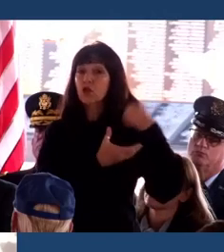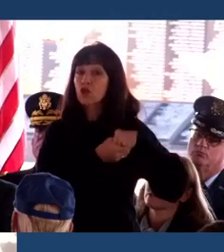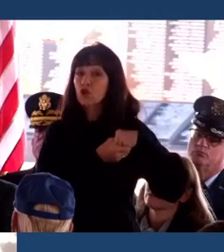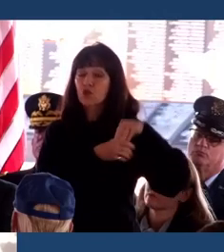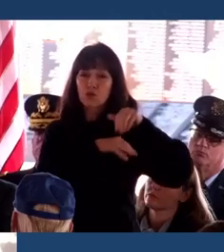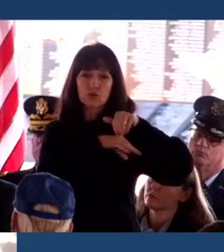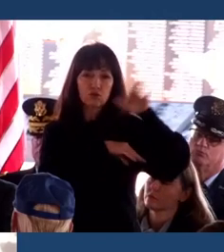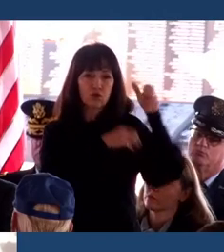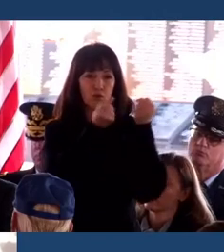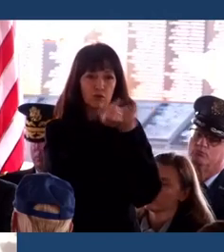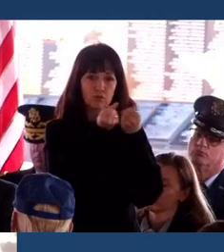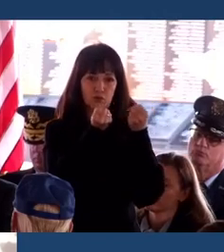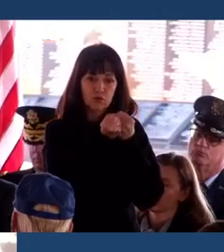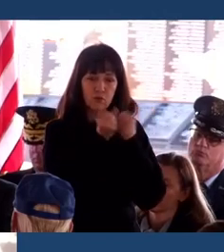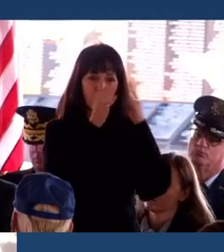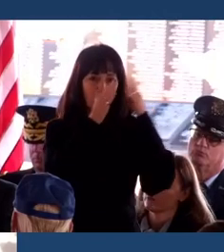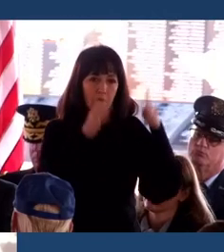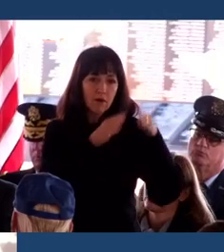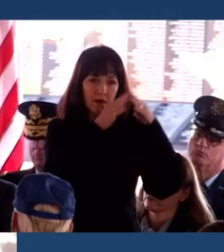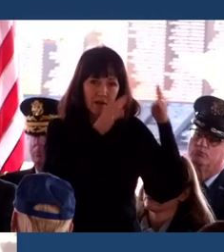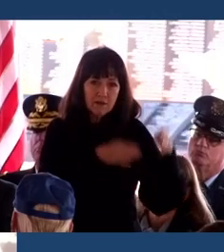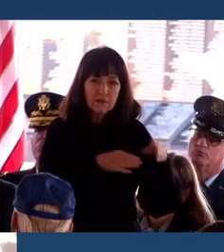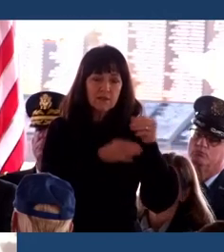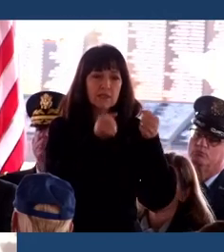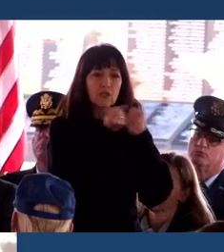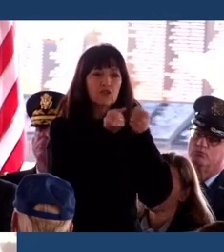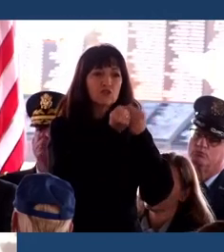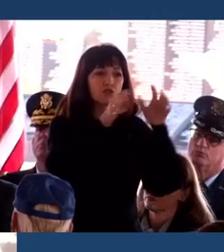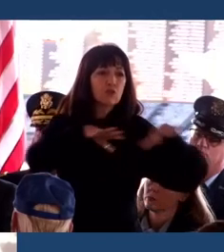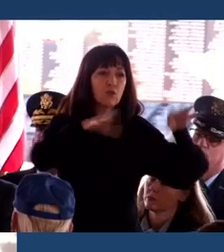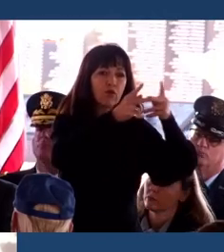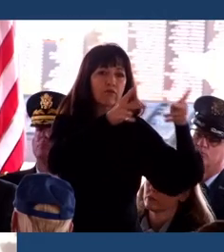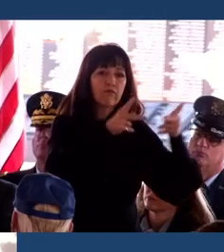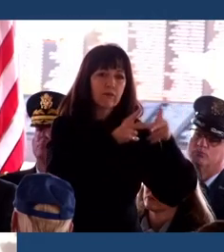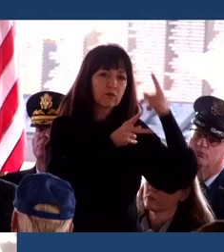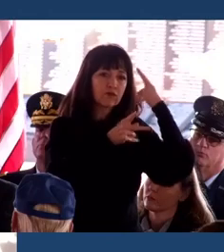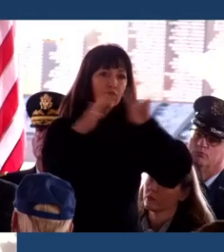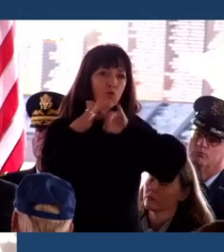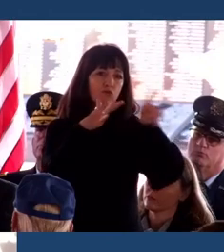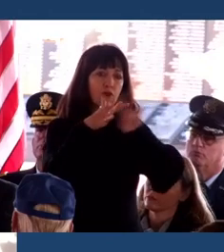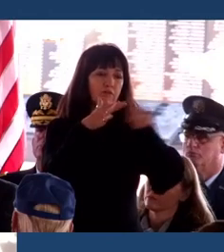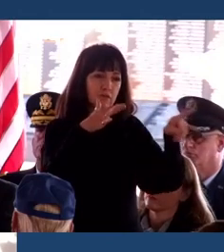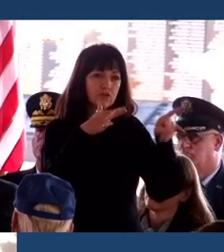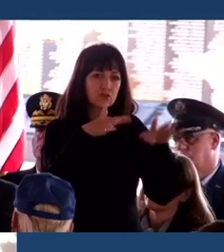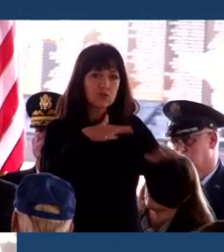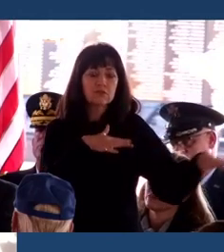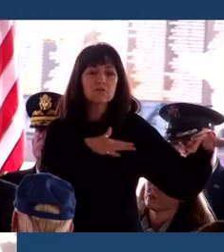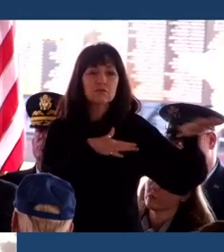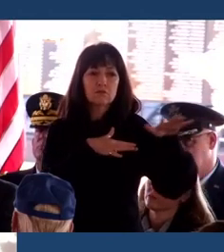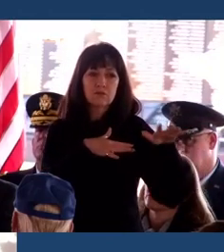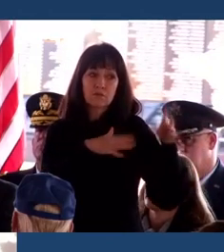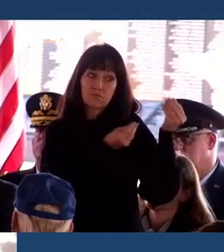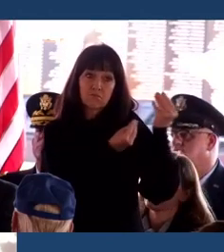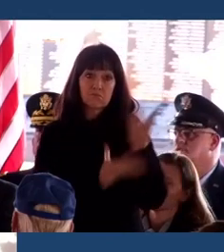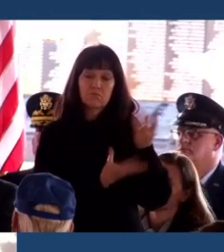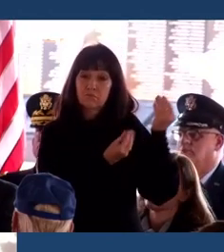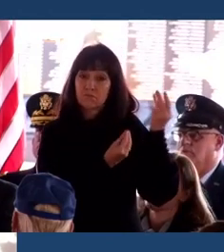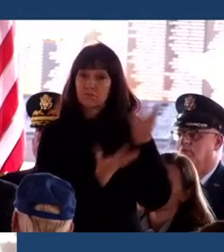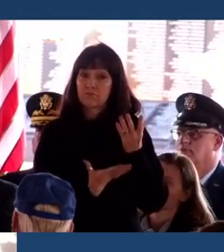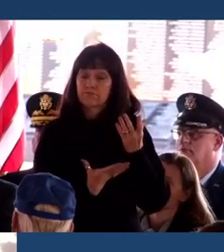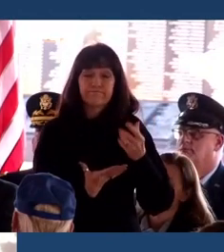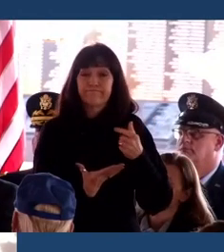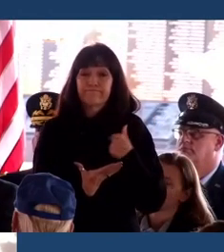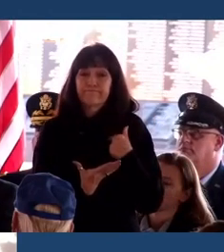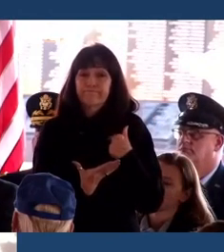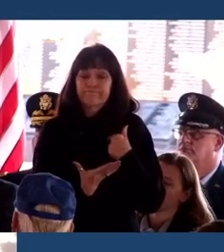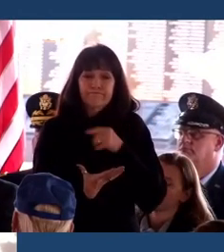deployments to support lodging and support facilities for refugees throughout the region. I'm told that that's all I can tell you about